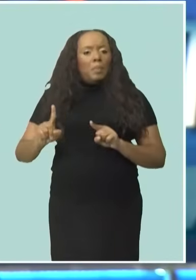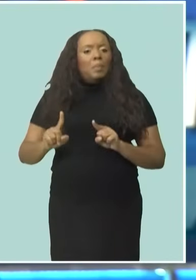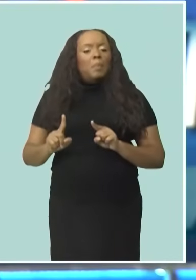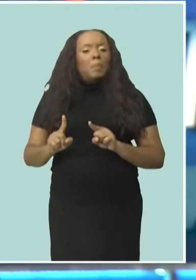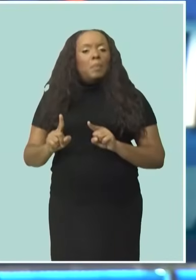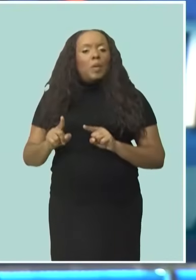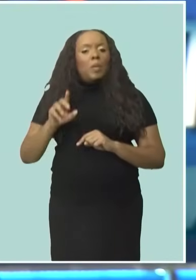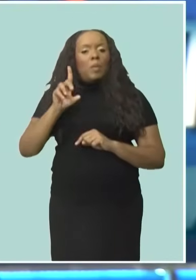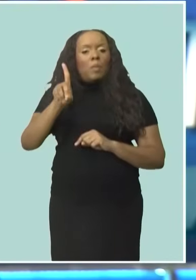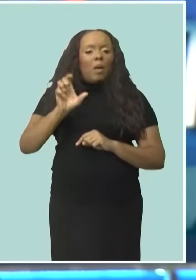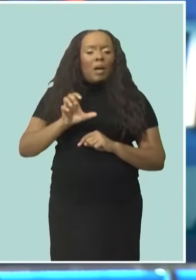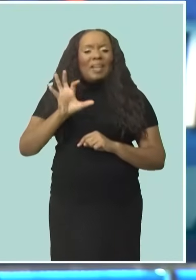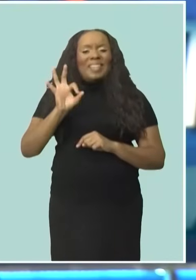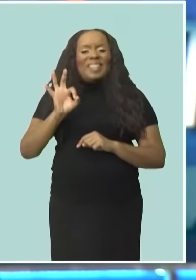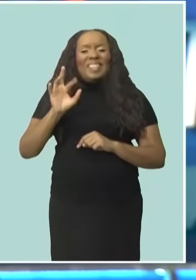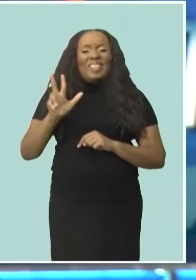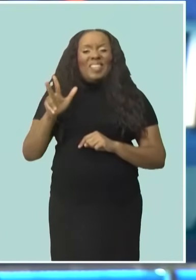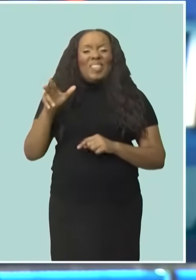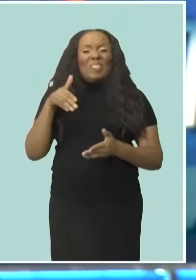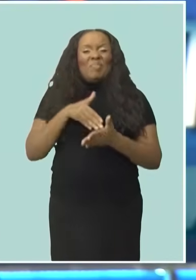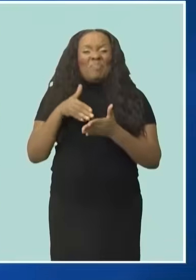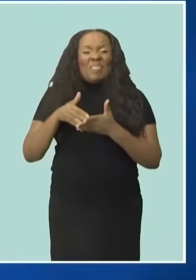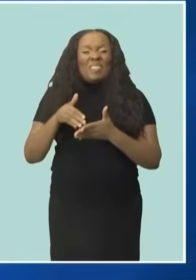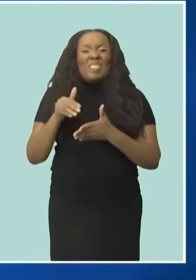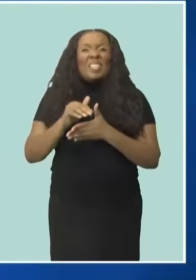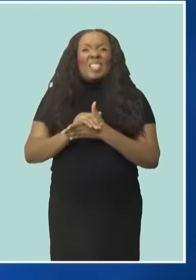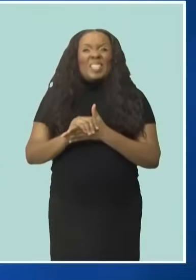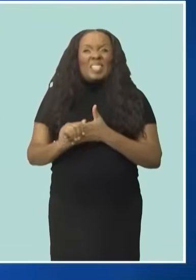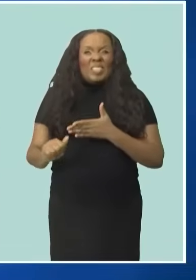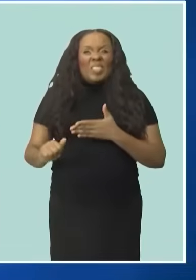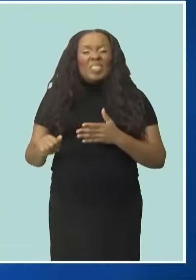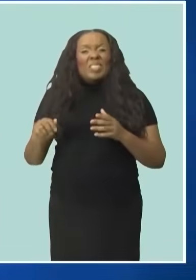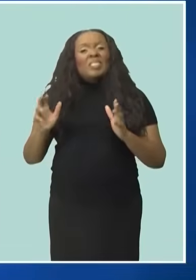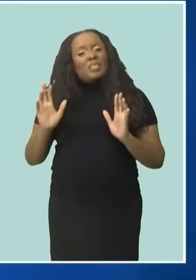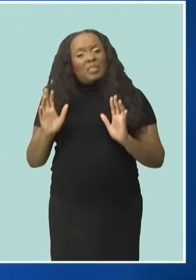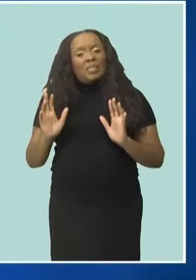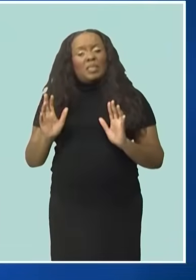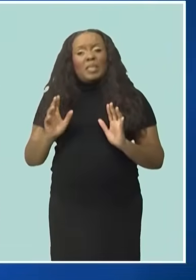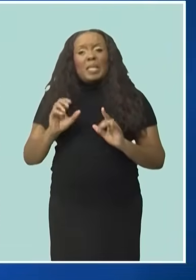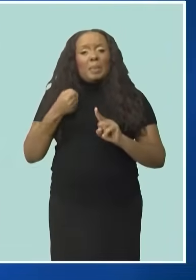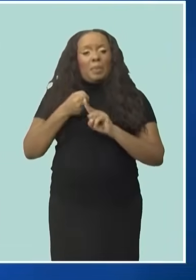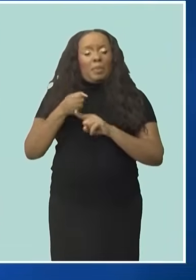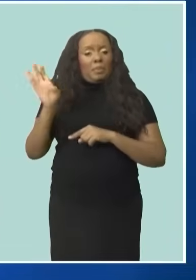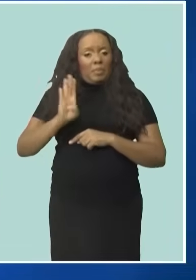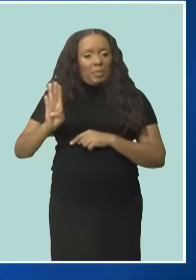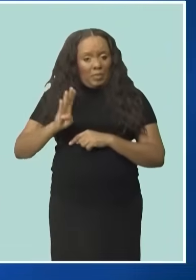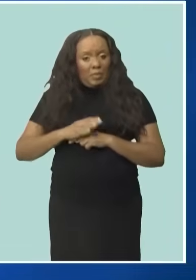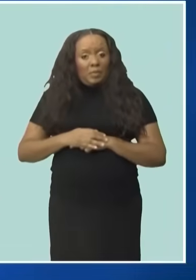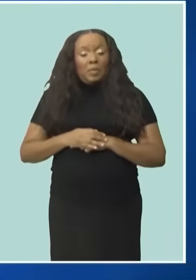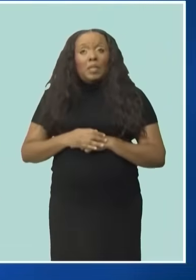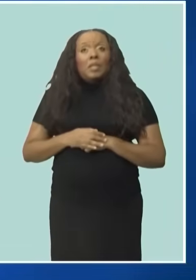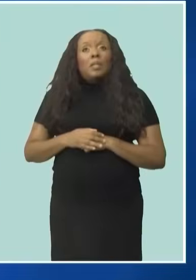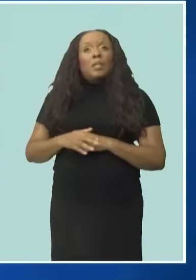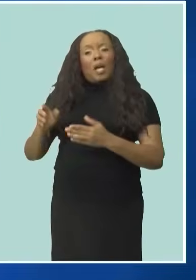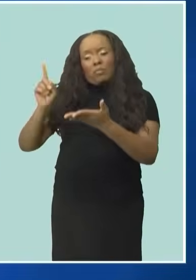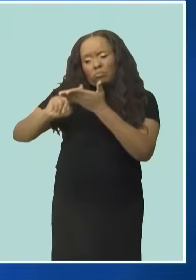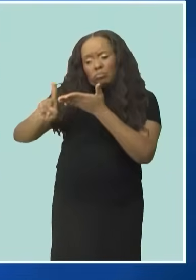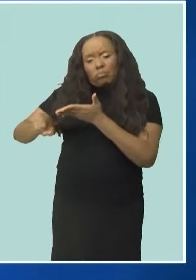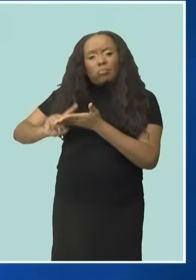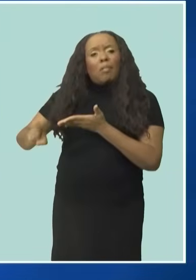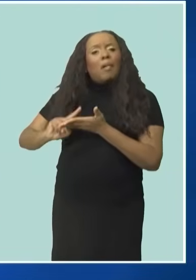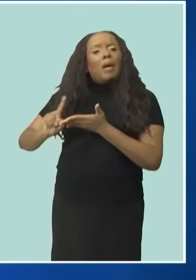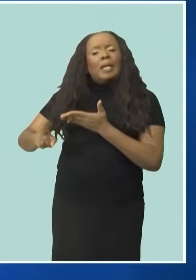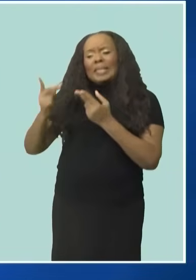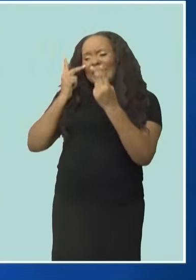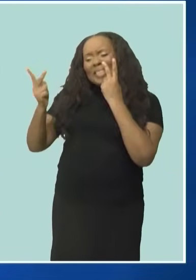of $193 million. That's according to a report on an assessment of the effects and impacts of